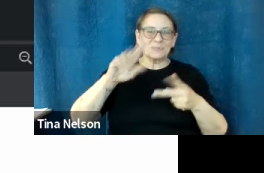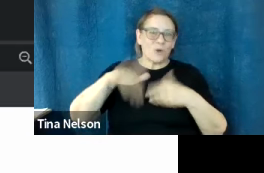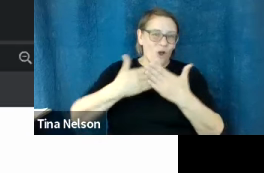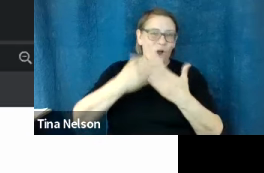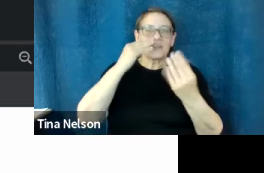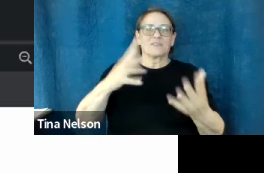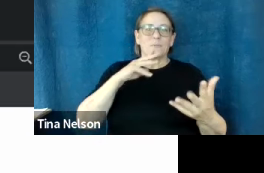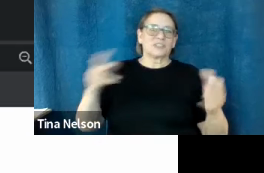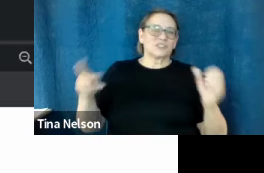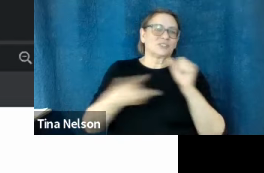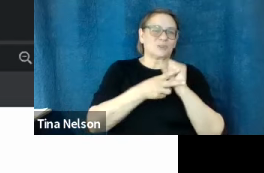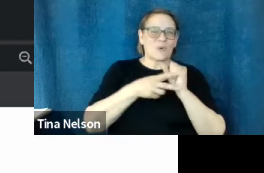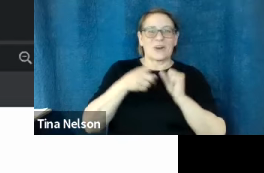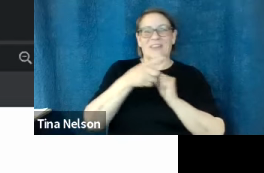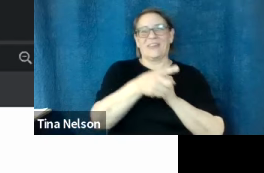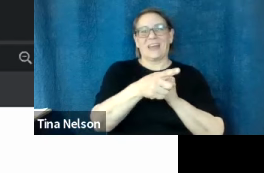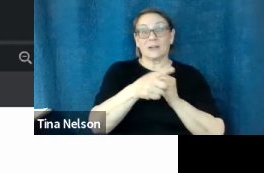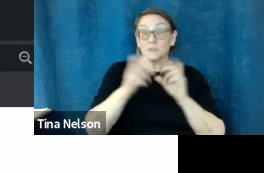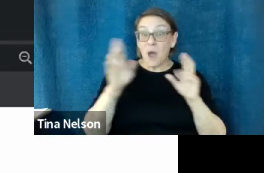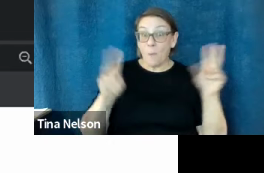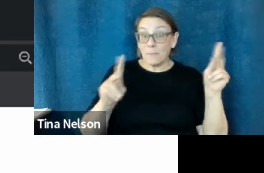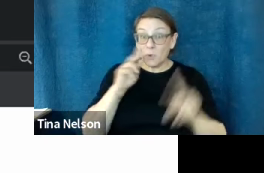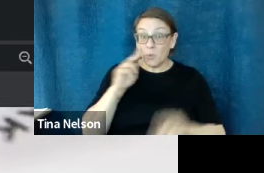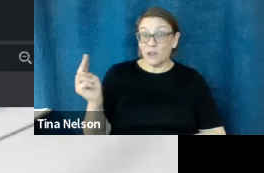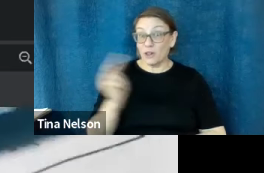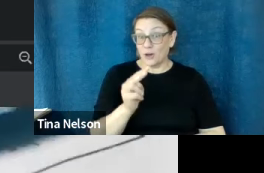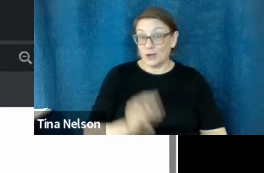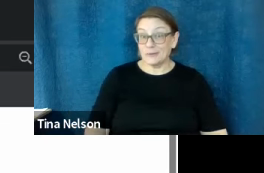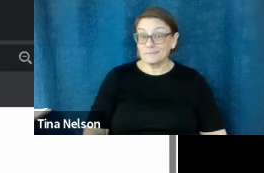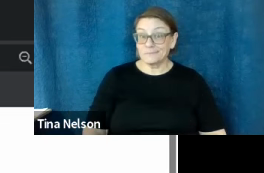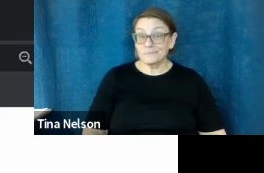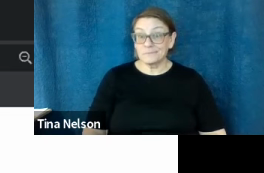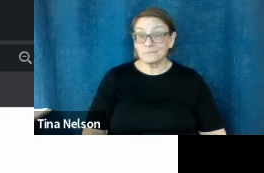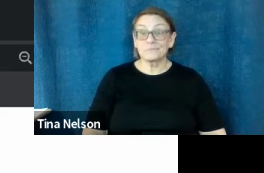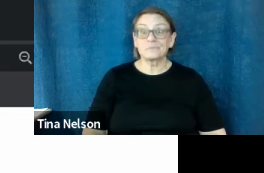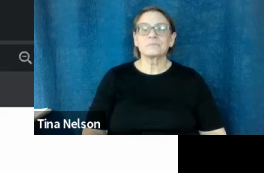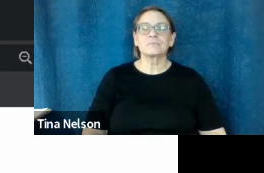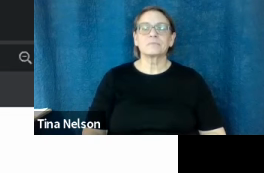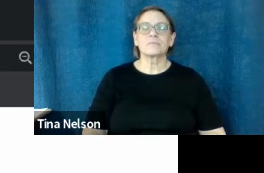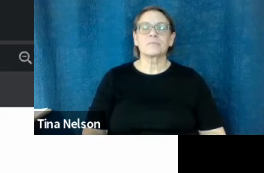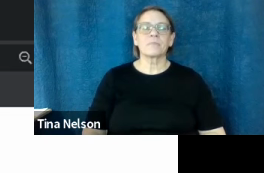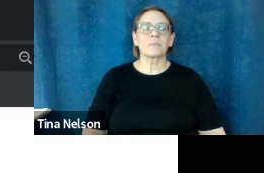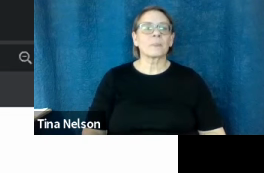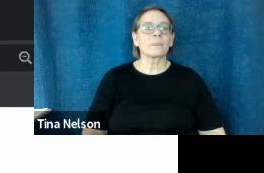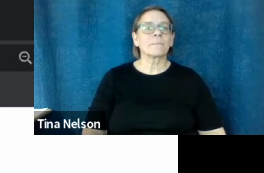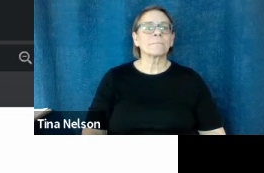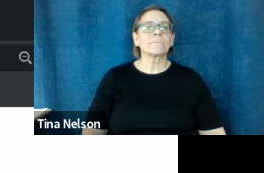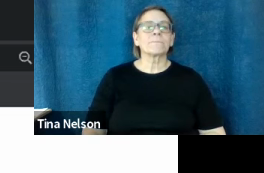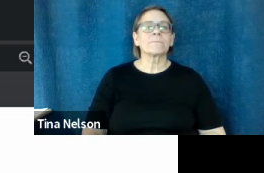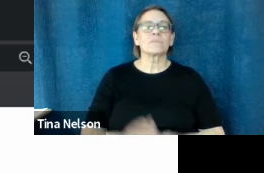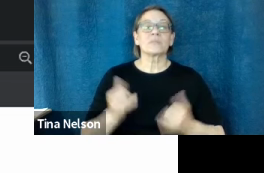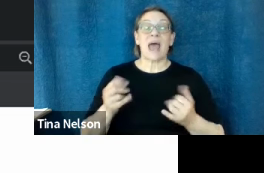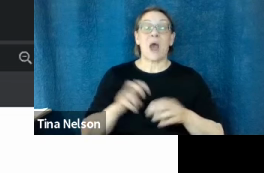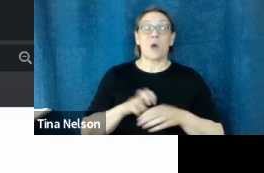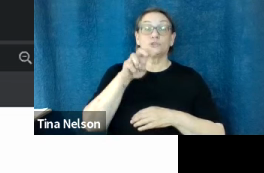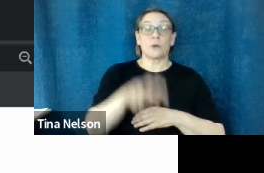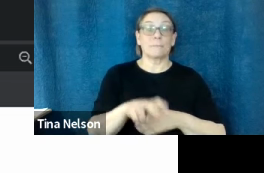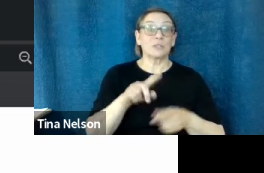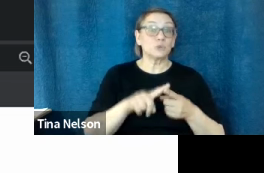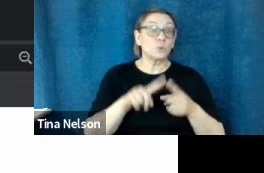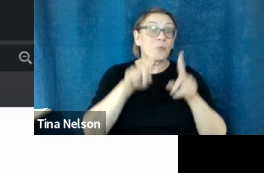archive this information. So I hope folks will take a look at it during your free time. So jumping into the